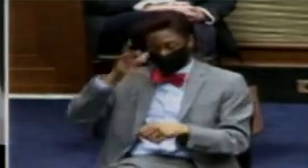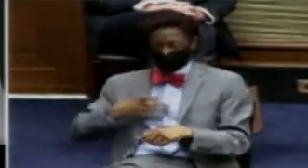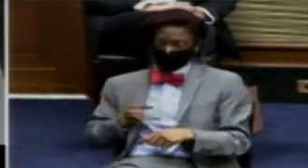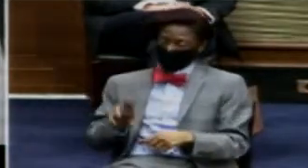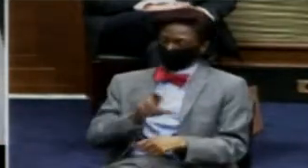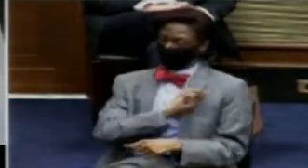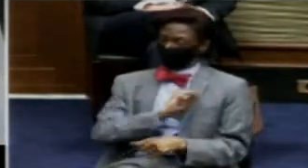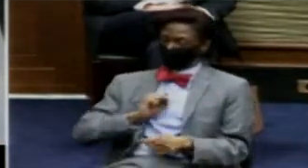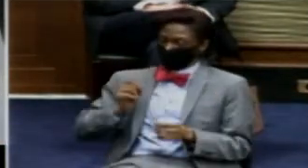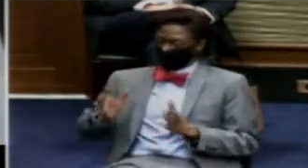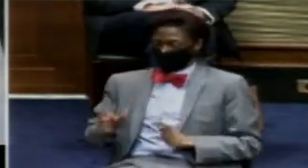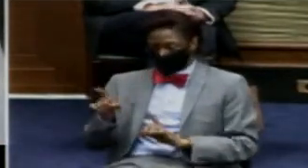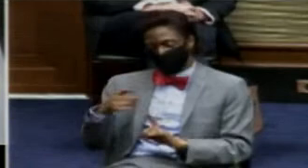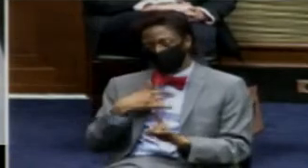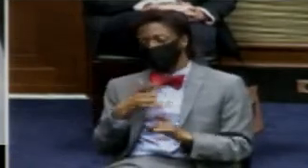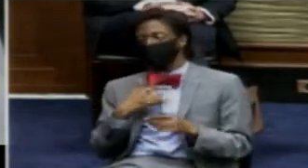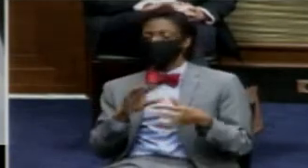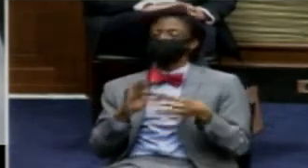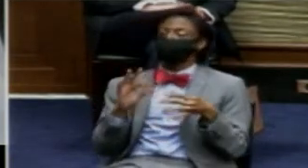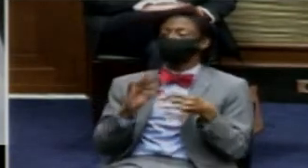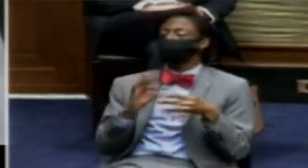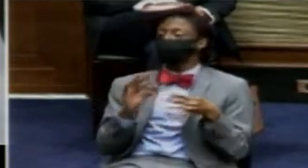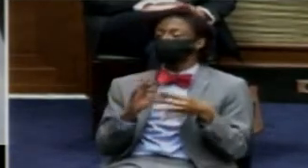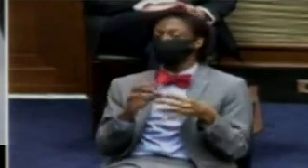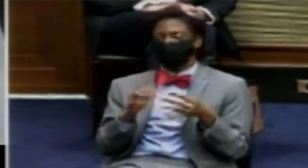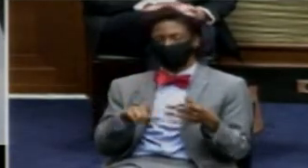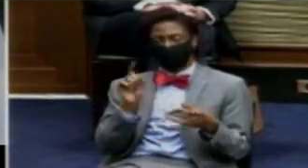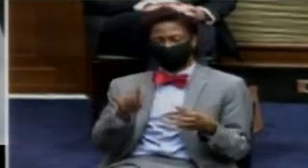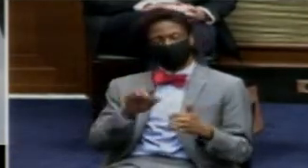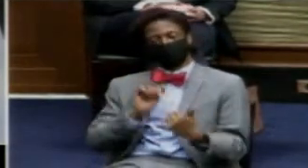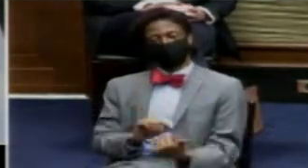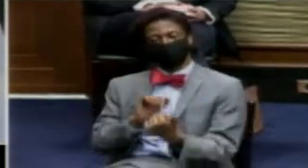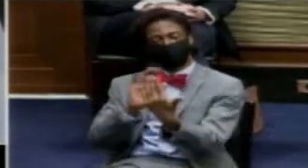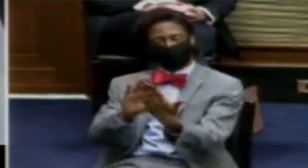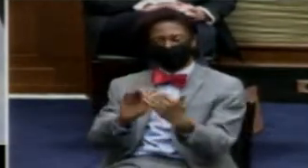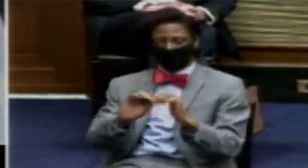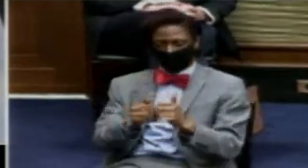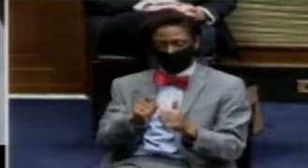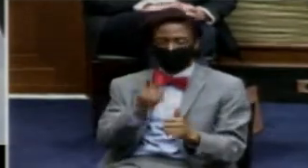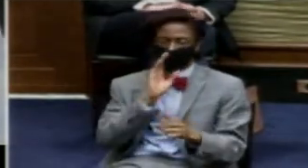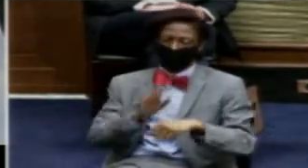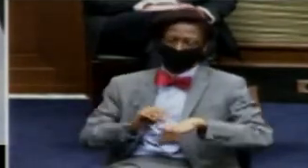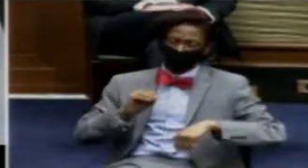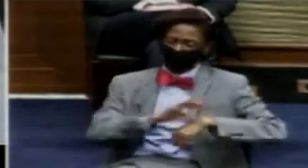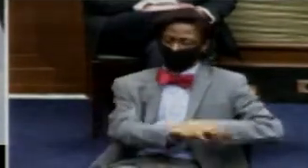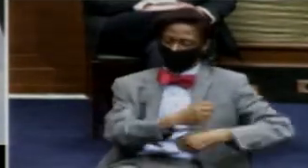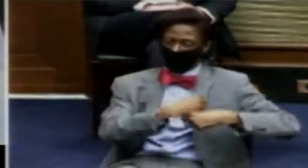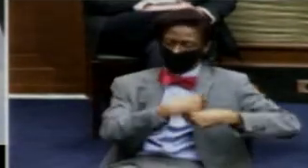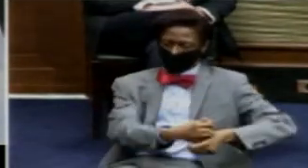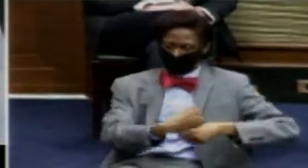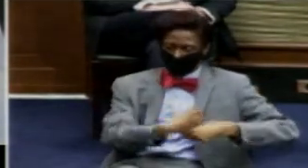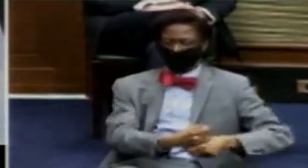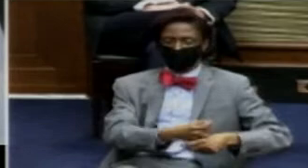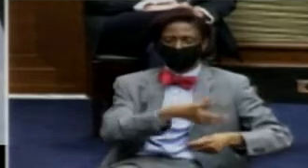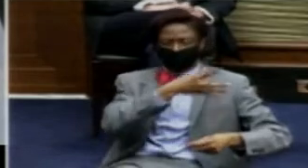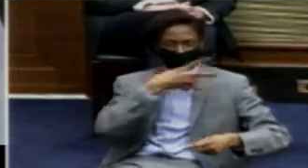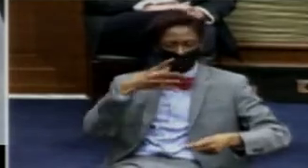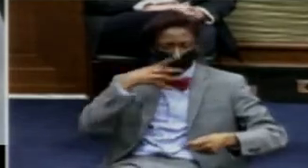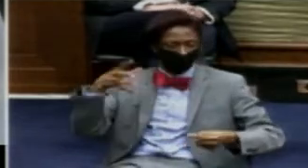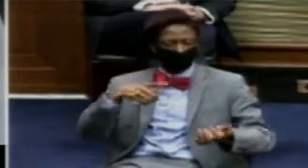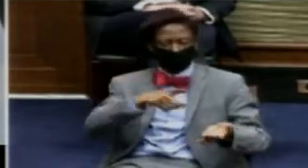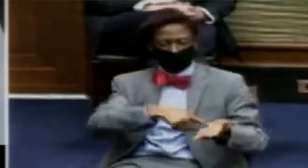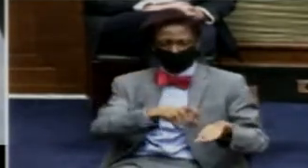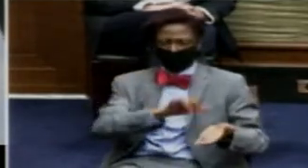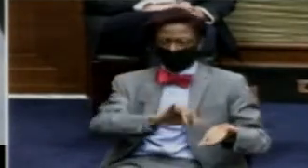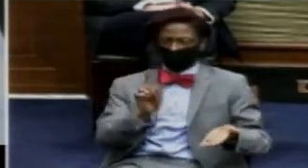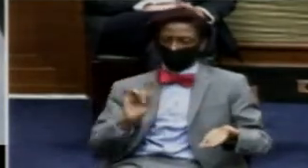senator weighs the bills that are up there, they have to address how they will affect manufacturing, agriculture, and mining, which is where the wealth of a country comes